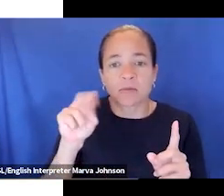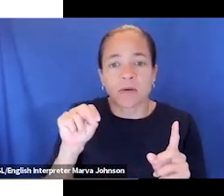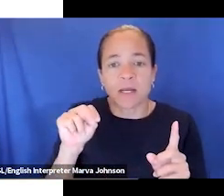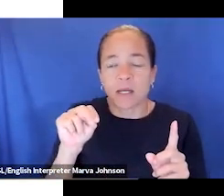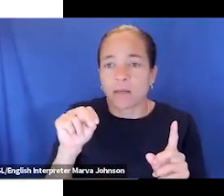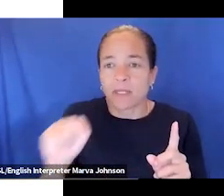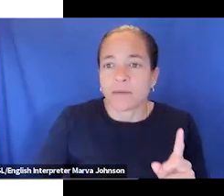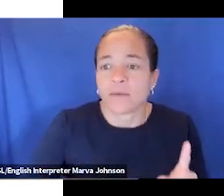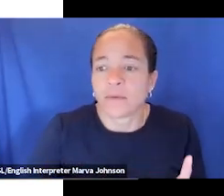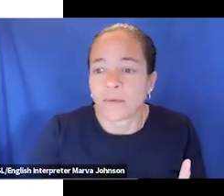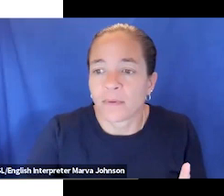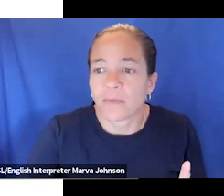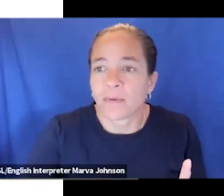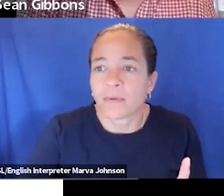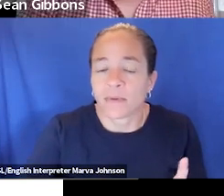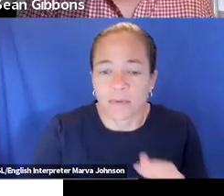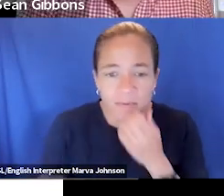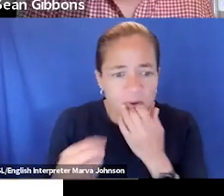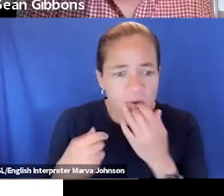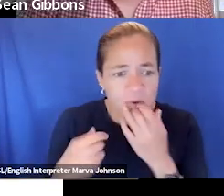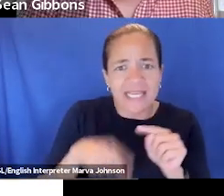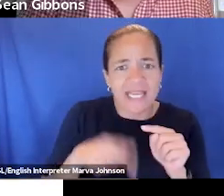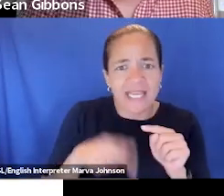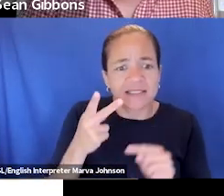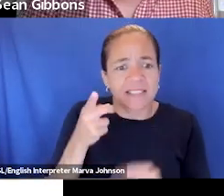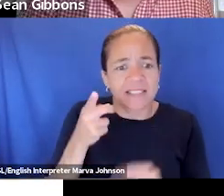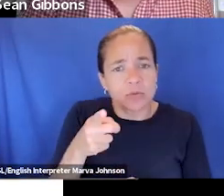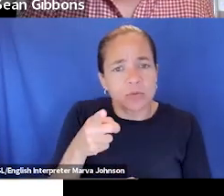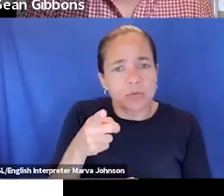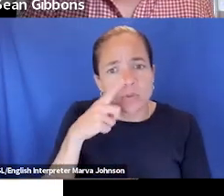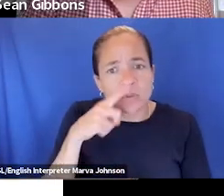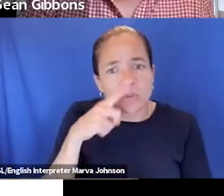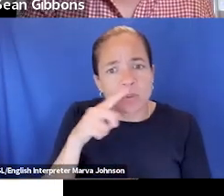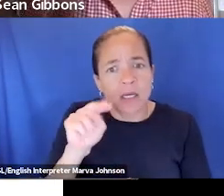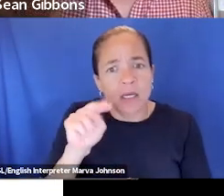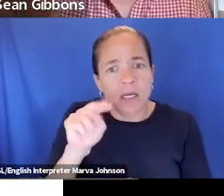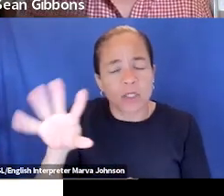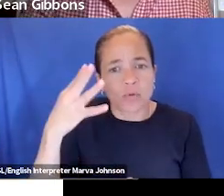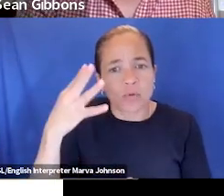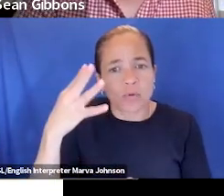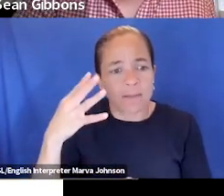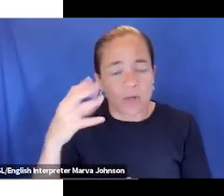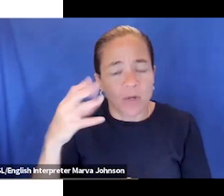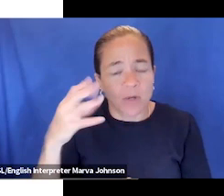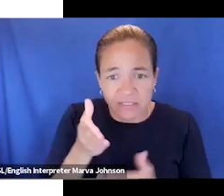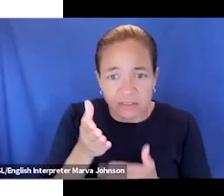up. Robin, I can't see you just now. If you don't mind firing up the camera, if that's okay with you. I